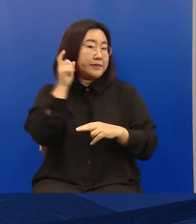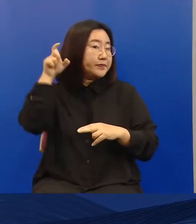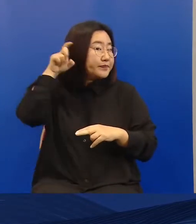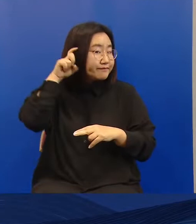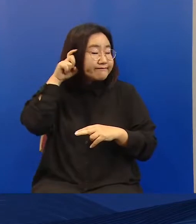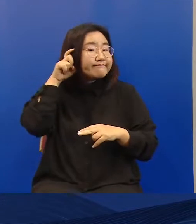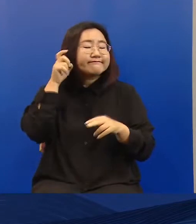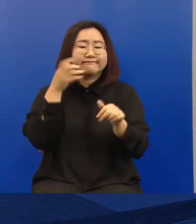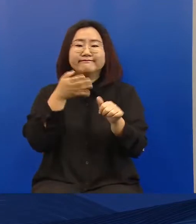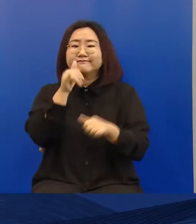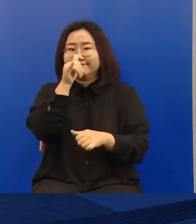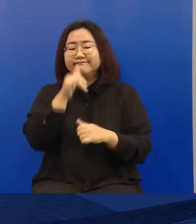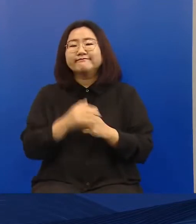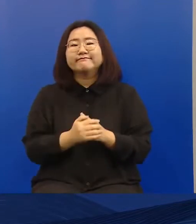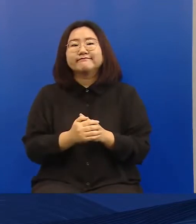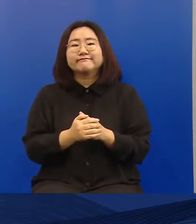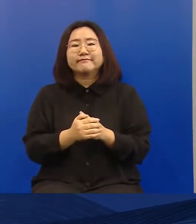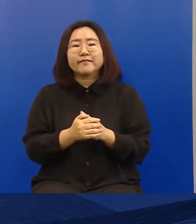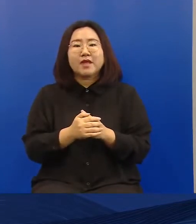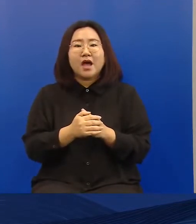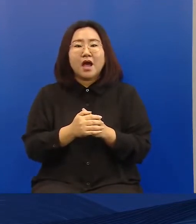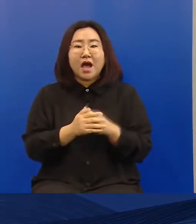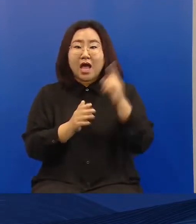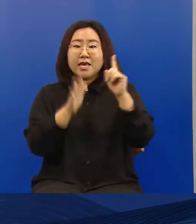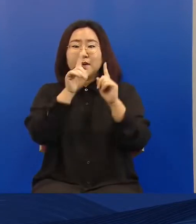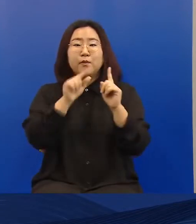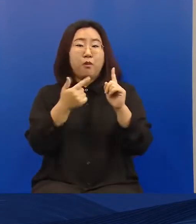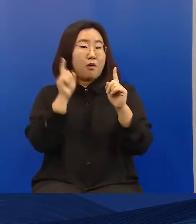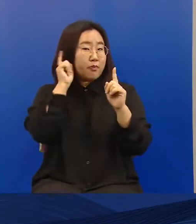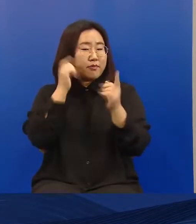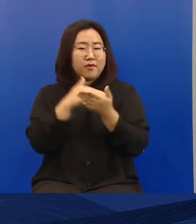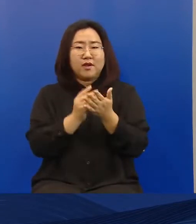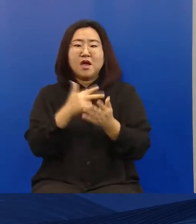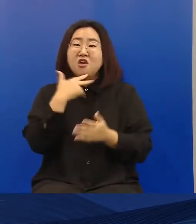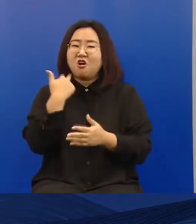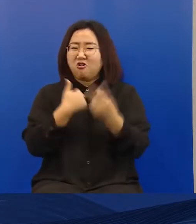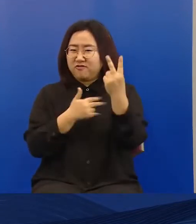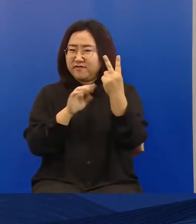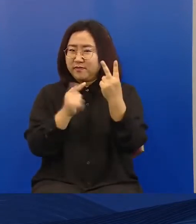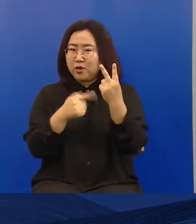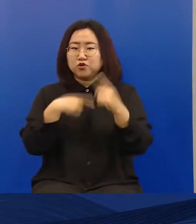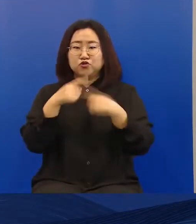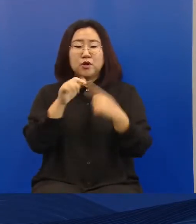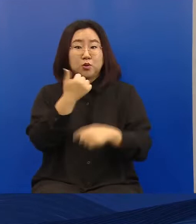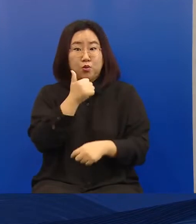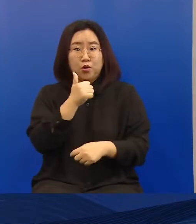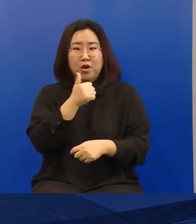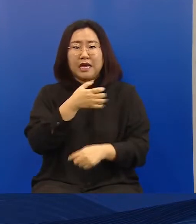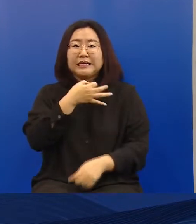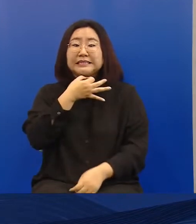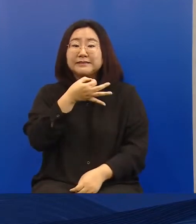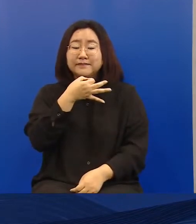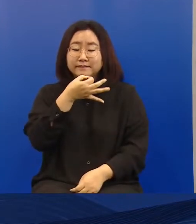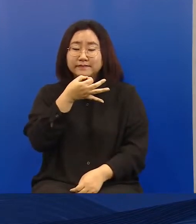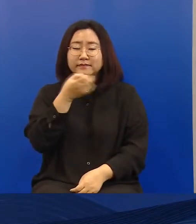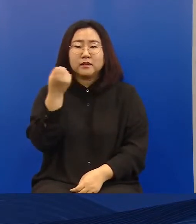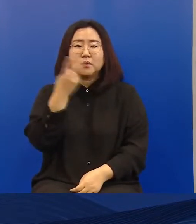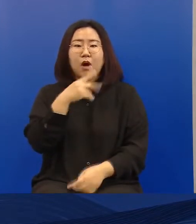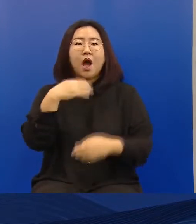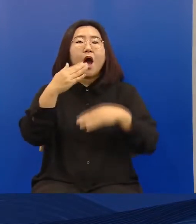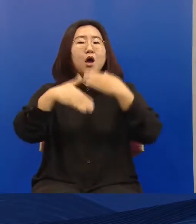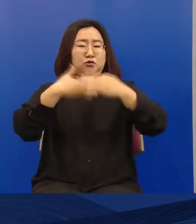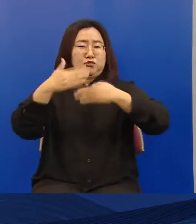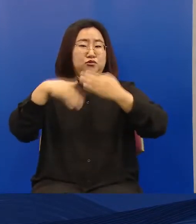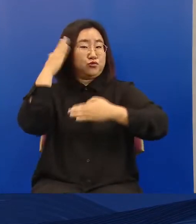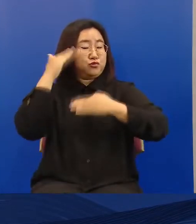the receivers on your seats. Channel 1 is for Korean, 2 is for English, and Sign Language